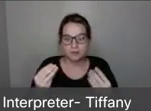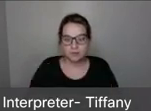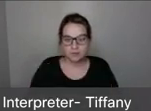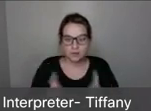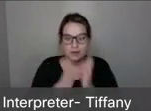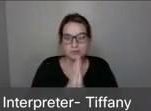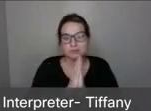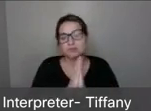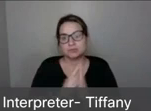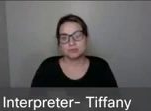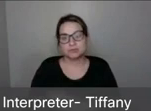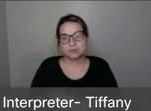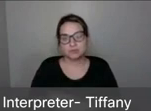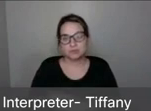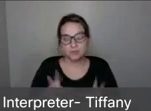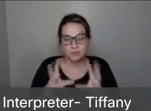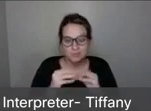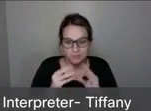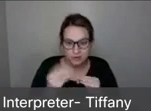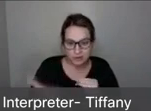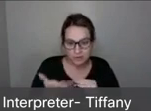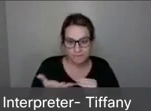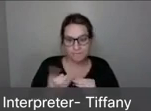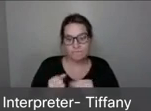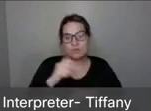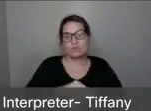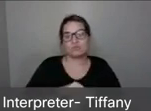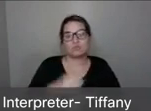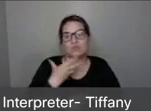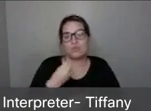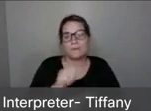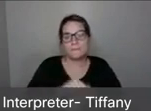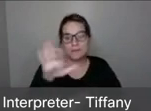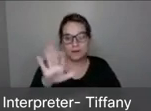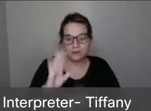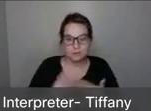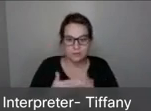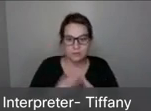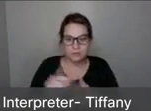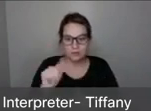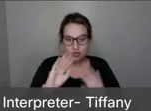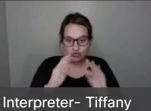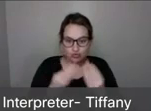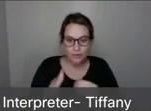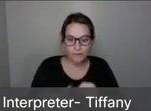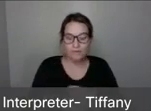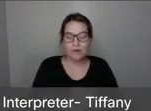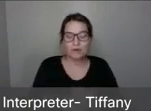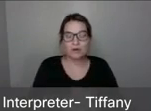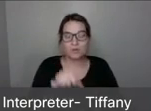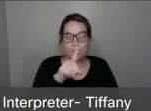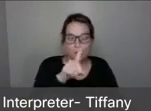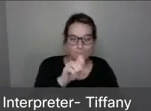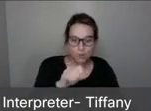here for the people here and the people of the White Mountain community. Our tribe covers over 1.6 million acres with